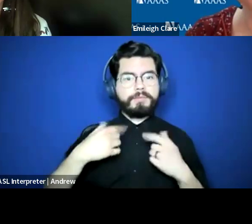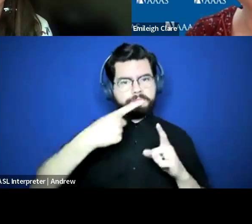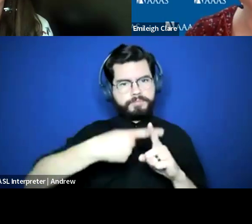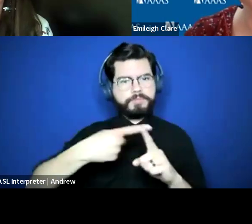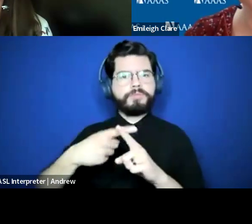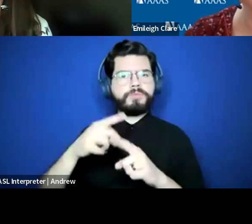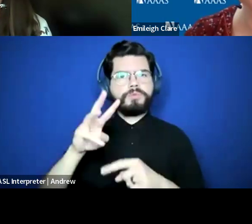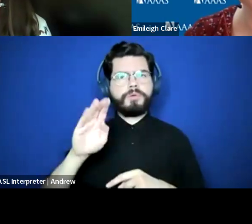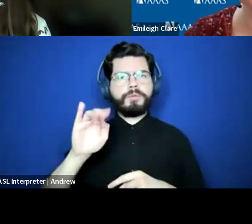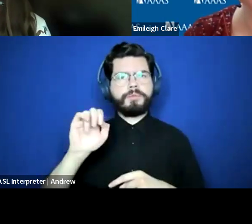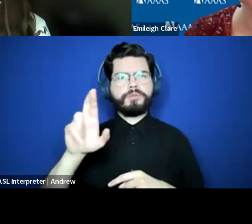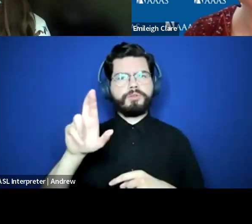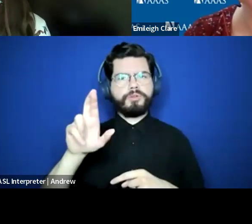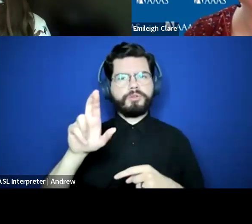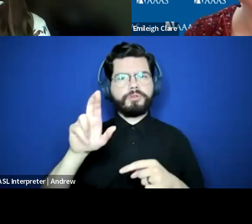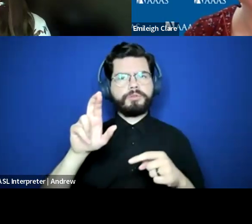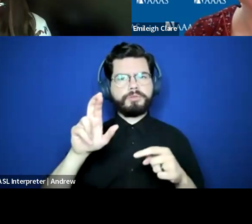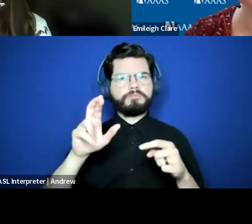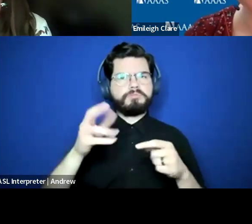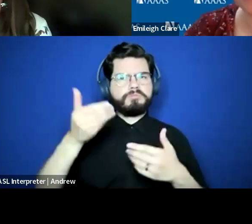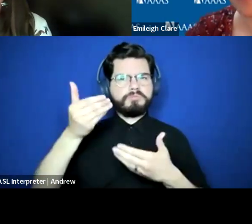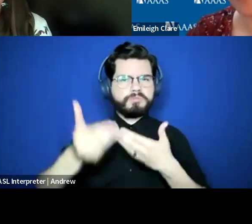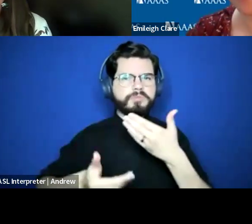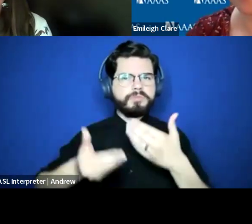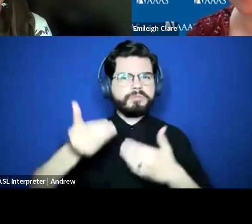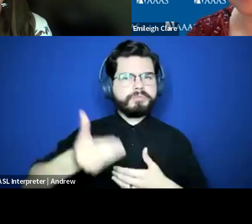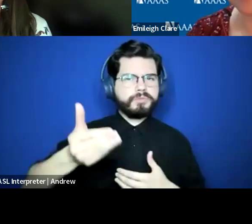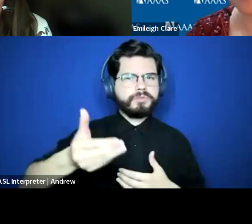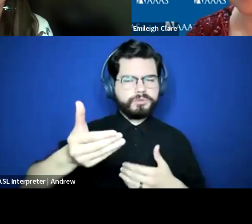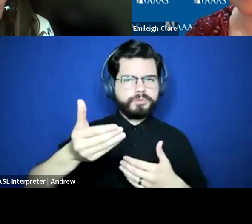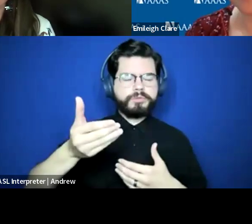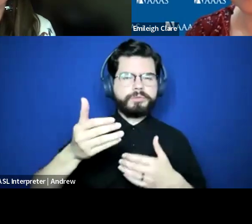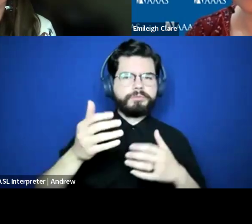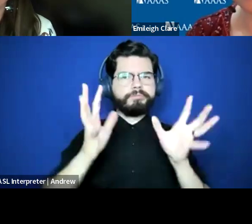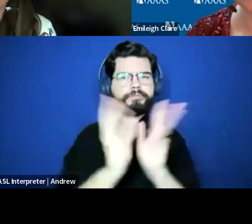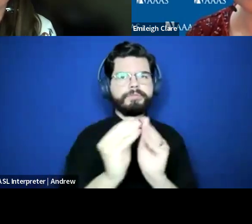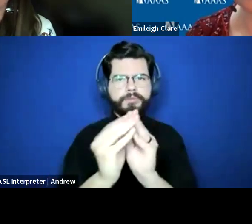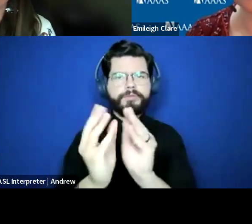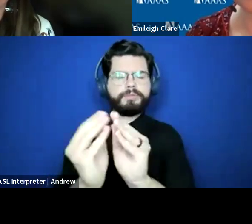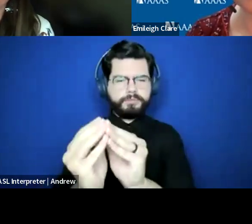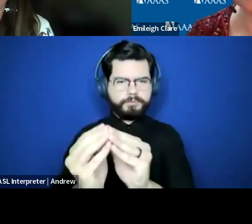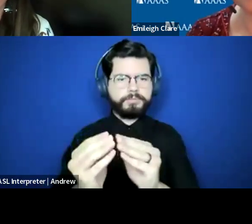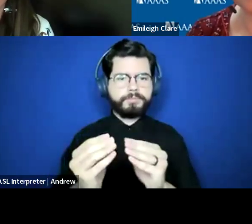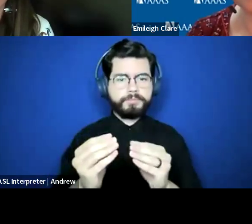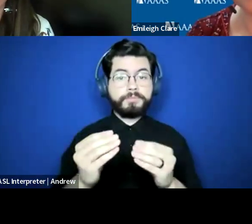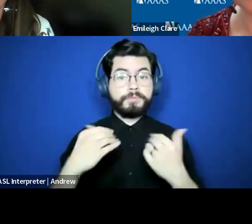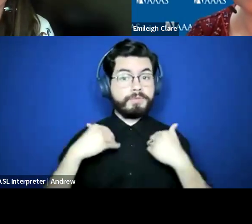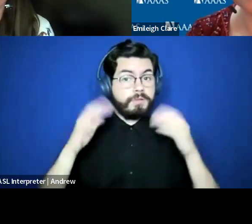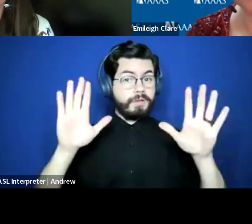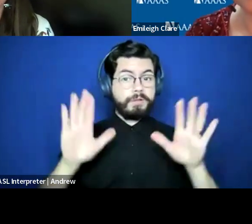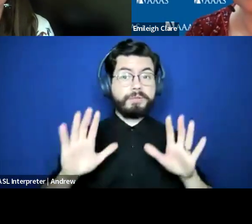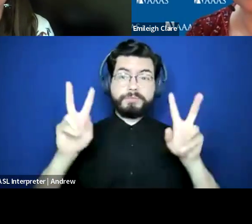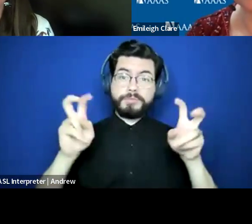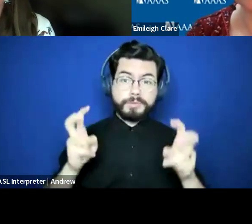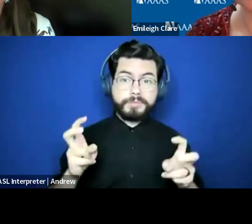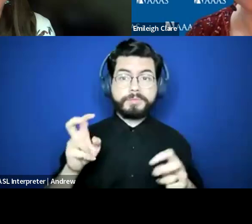our working group. So there's lots of great topics to help with career advancement through those. You can visit